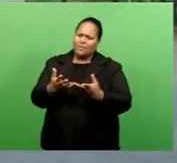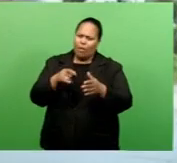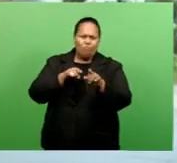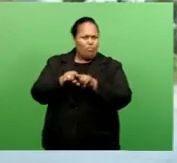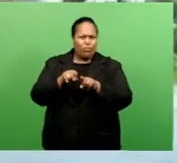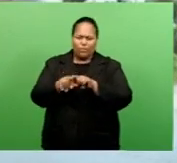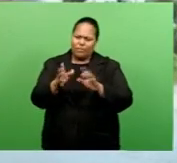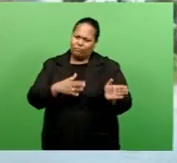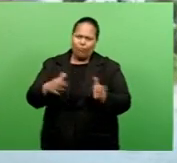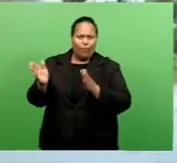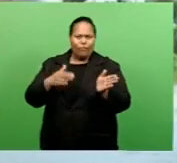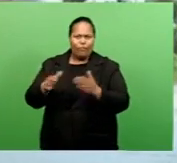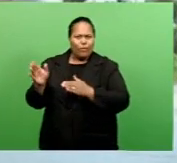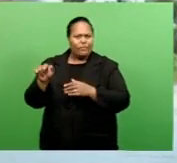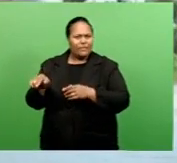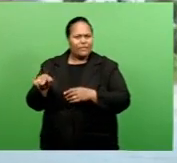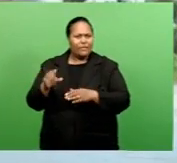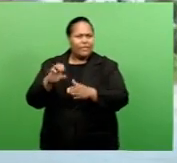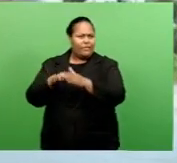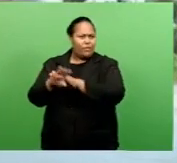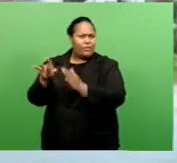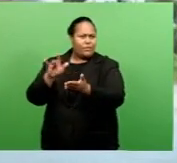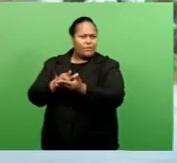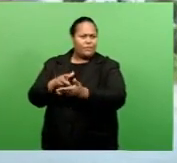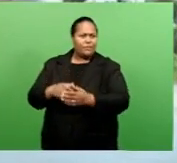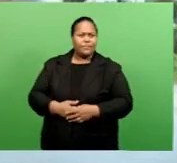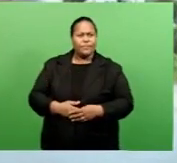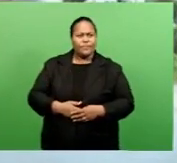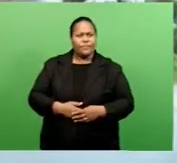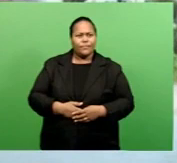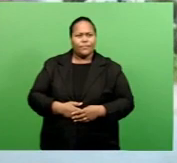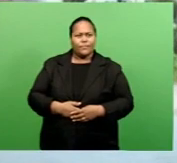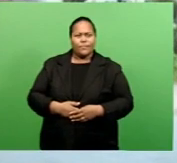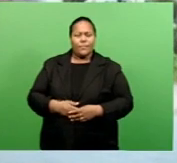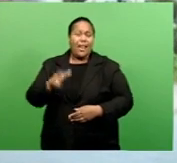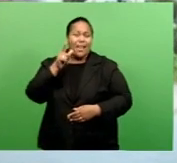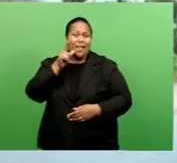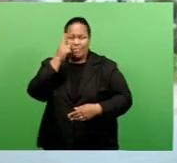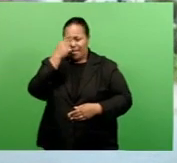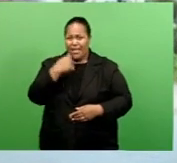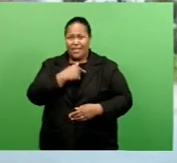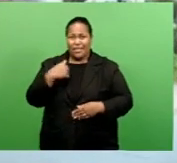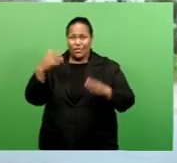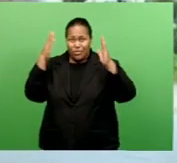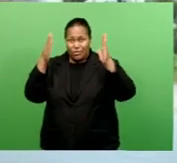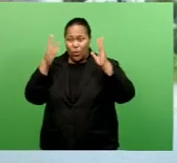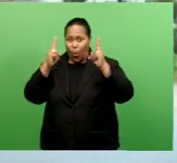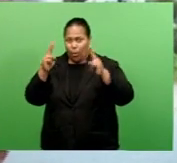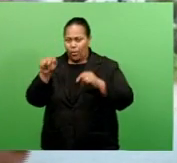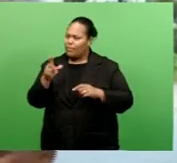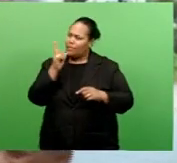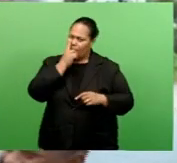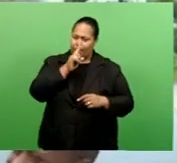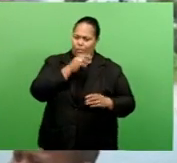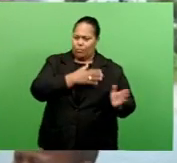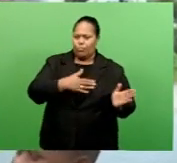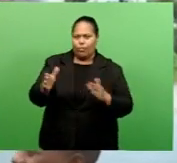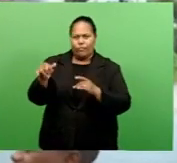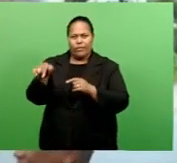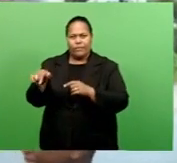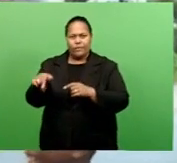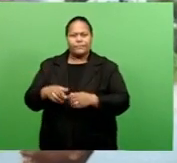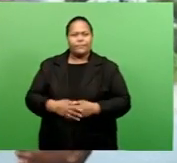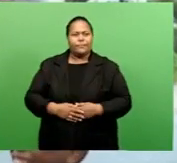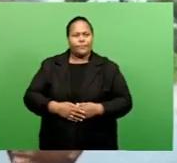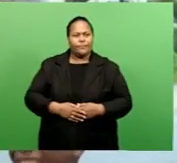away. Evacuation center is right in the Lami Catholic Hall. And people have been moving down to the